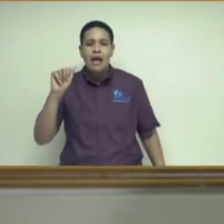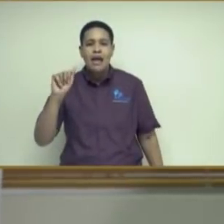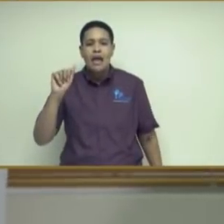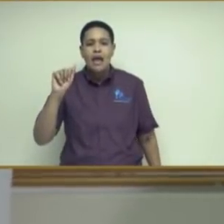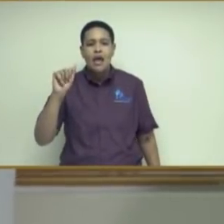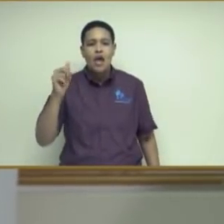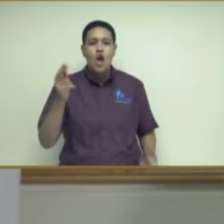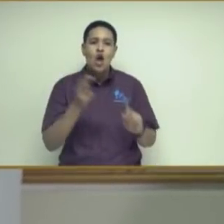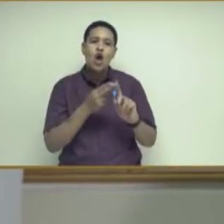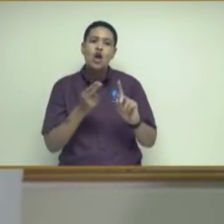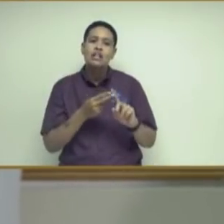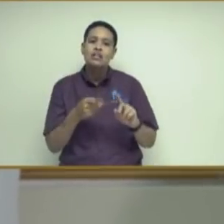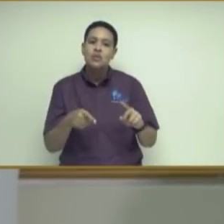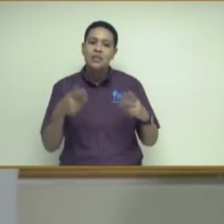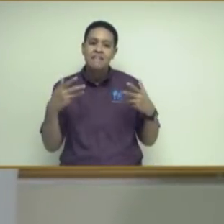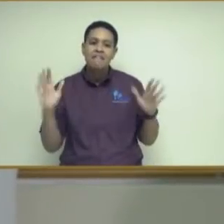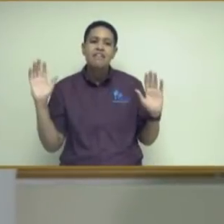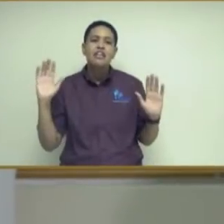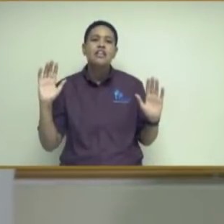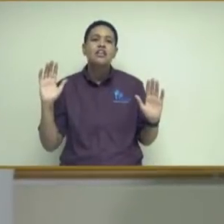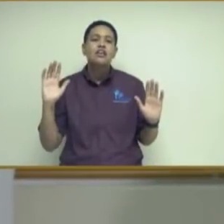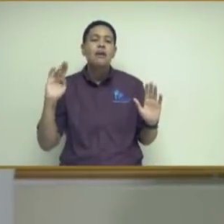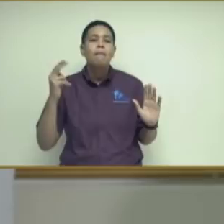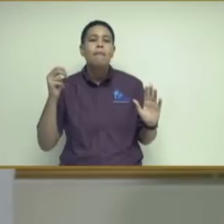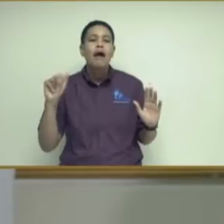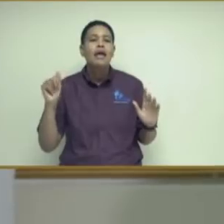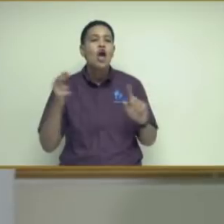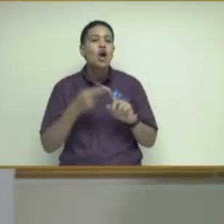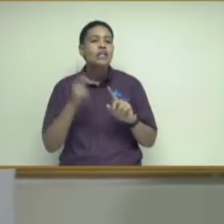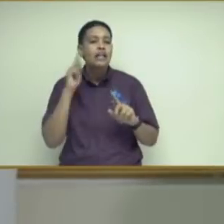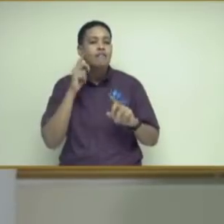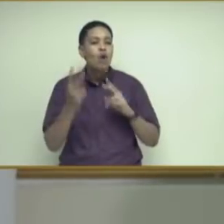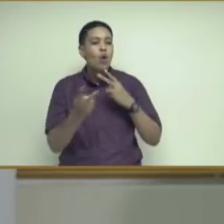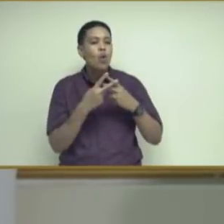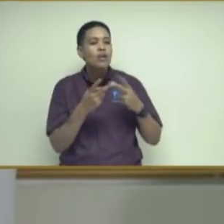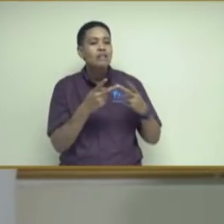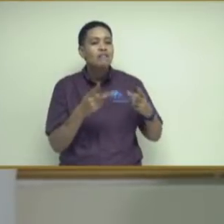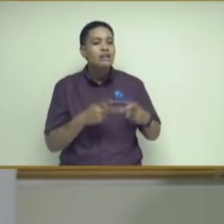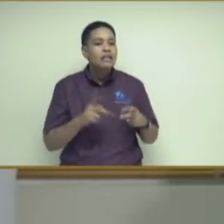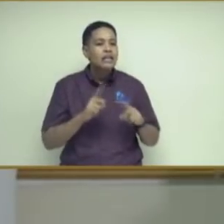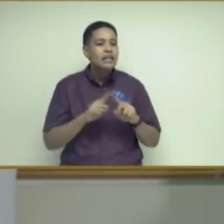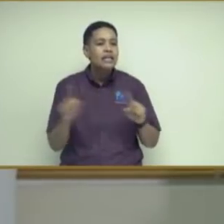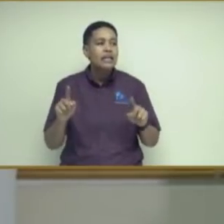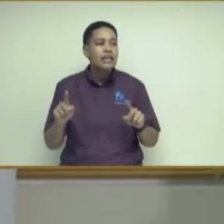quarantine facility. What alternatives have been put in place?